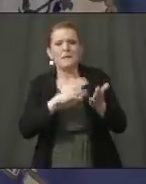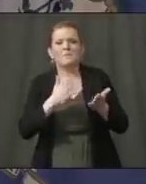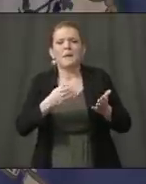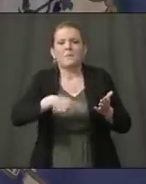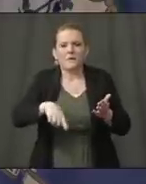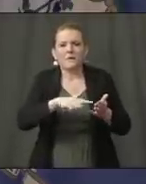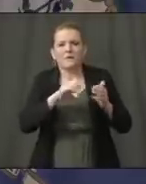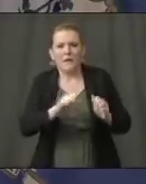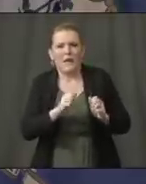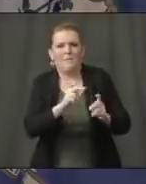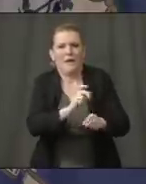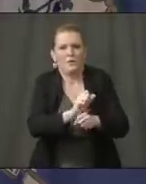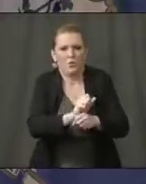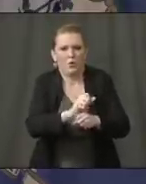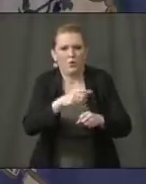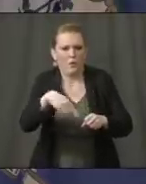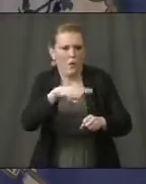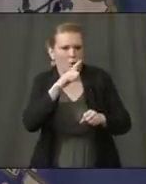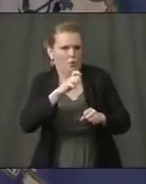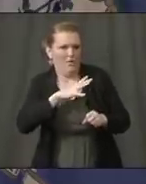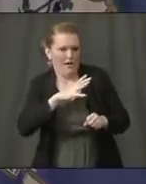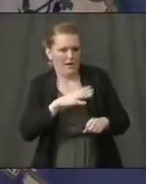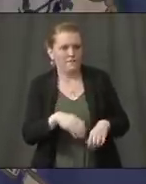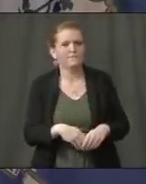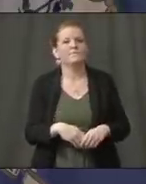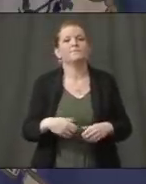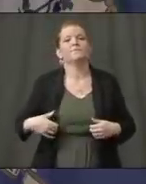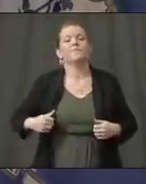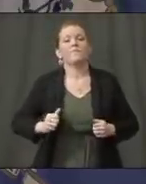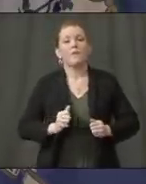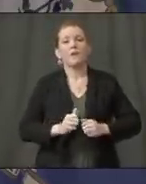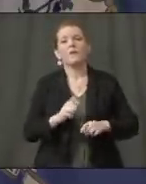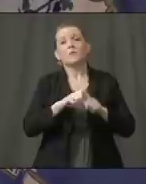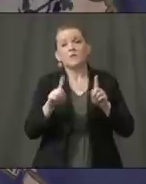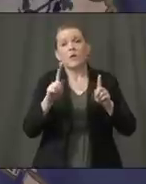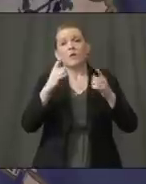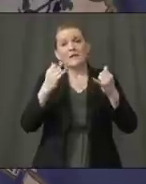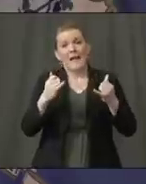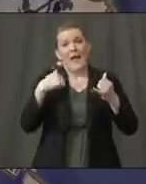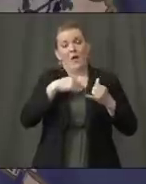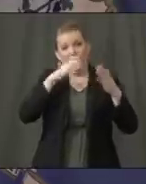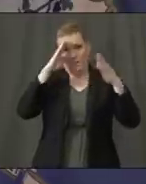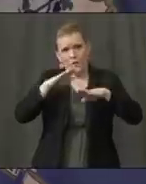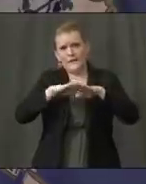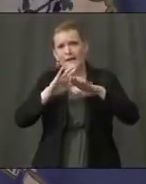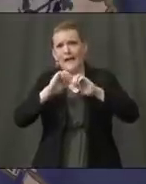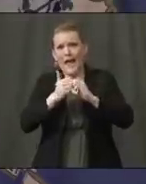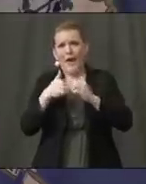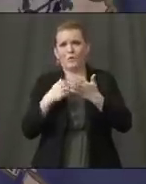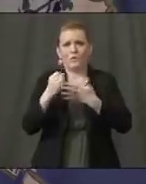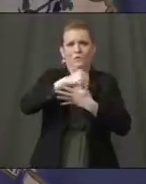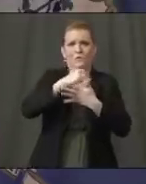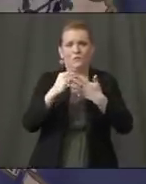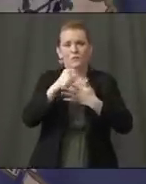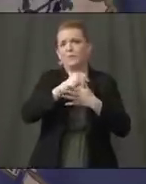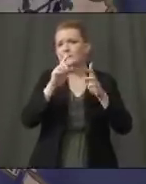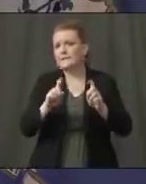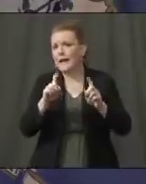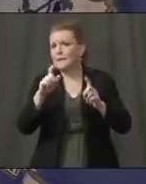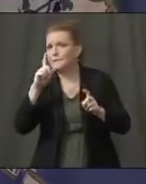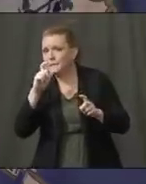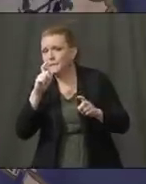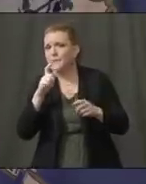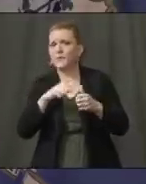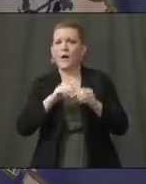testing. The obvious one, of course, is our first responders, starting with our nurses and docs. God bless you. Making sure you're safe,